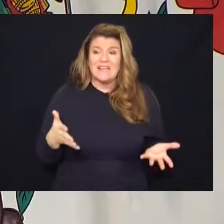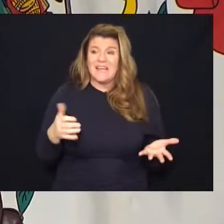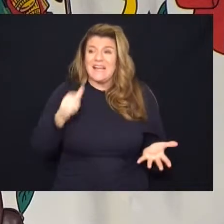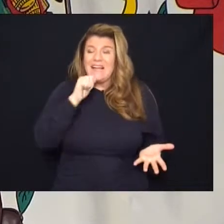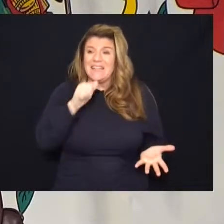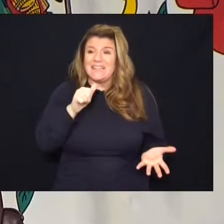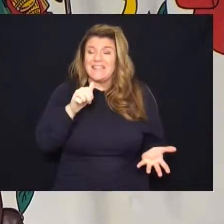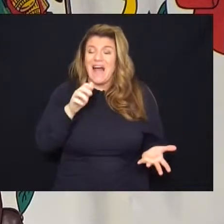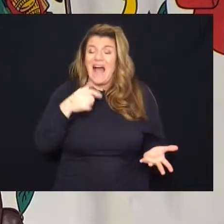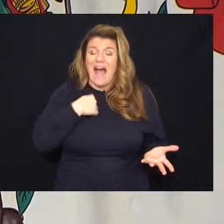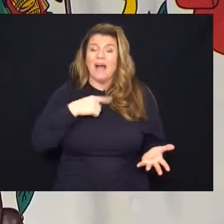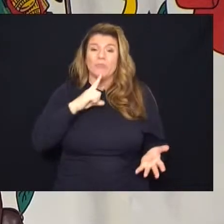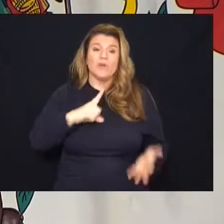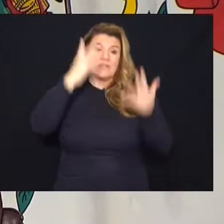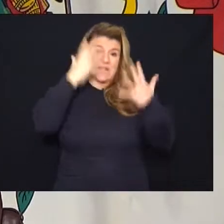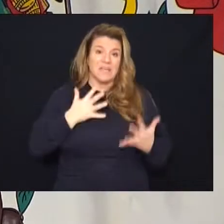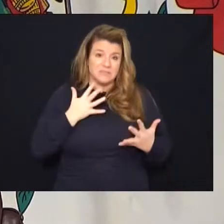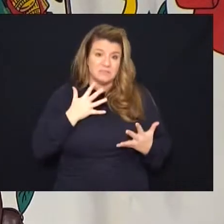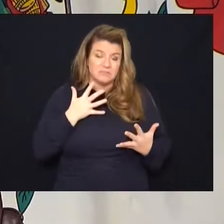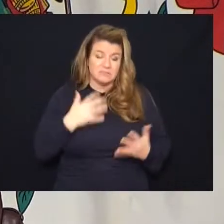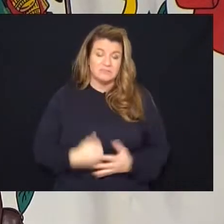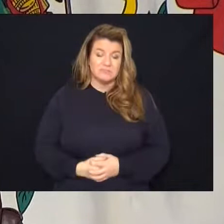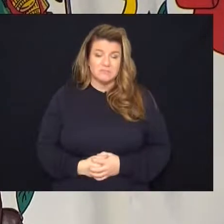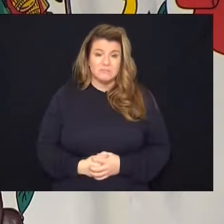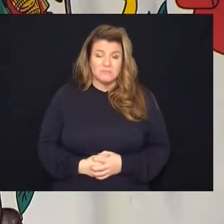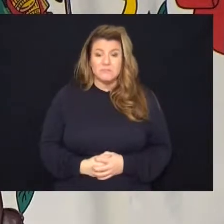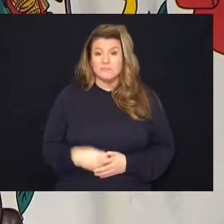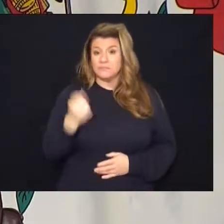really sad. We have